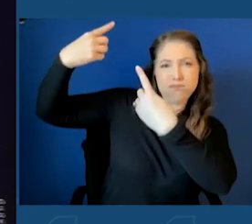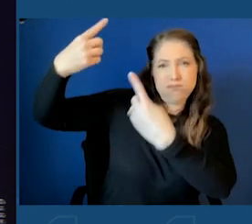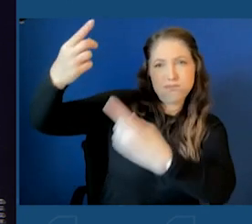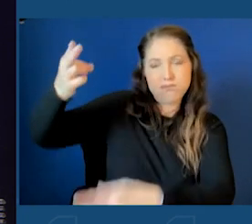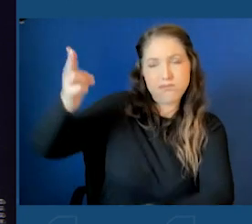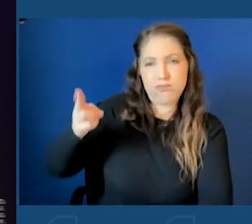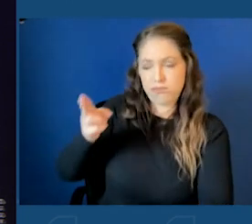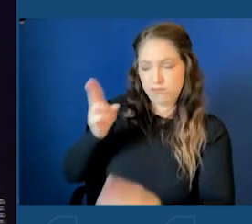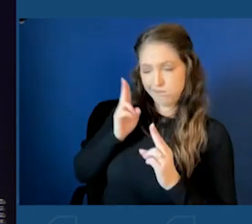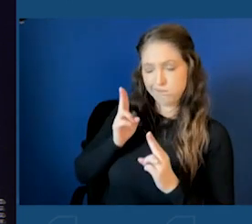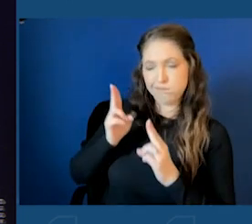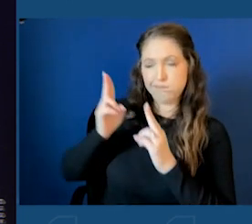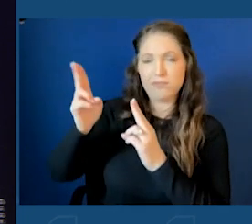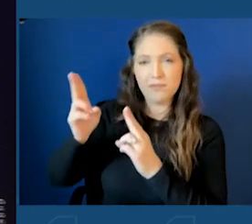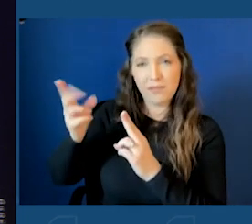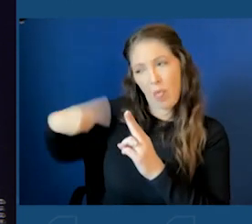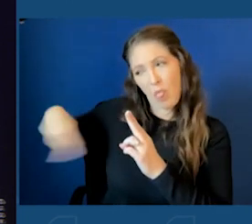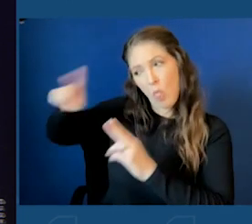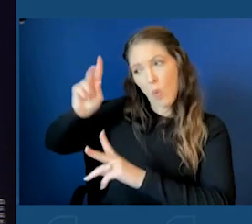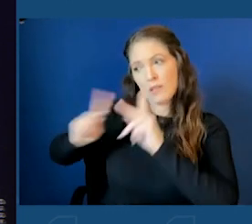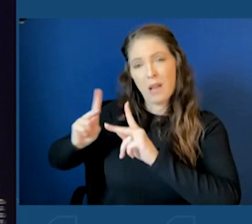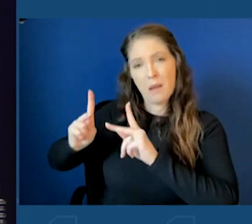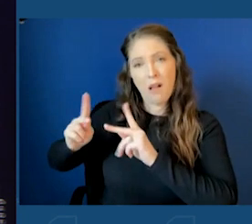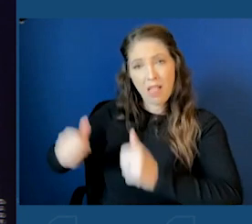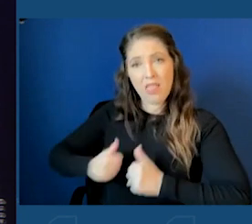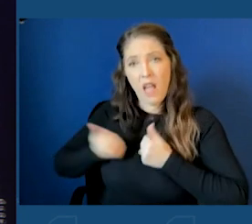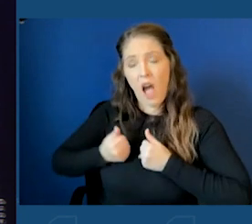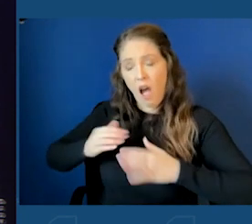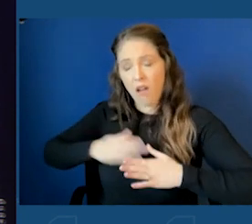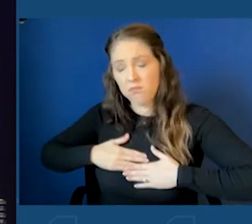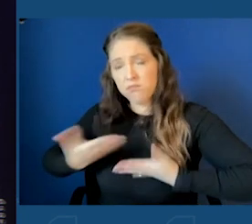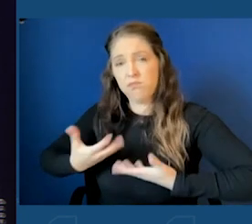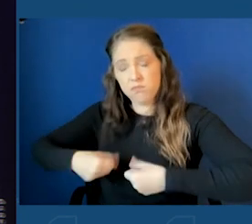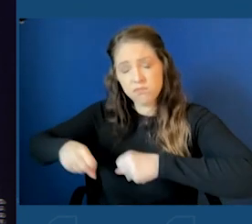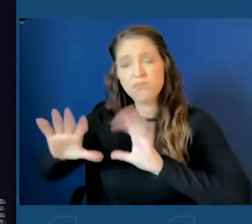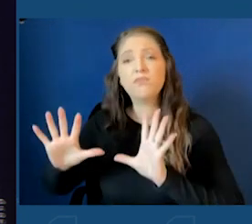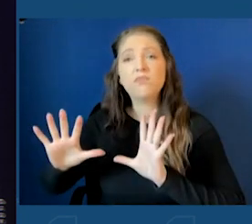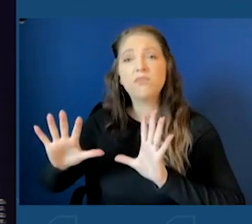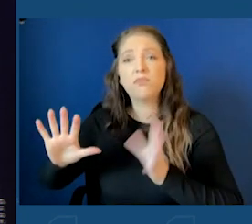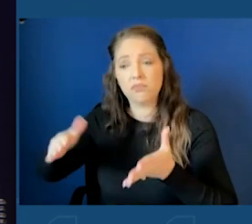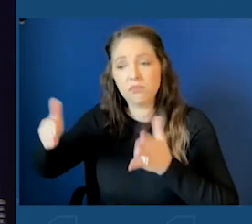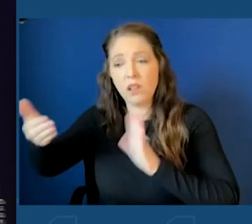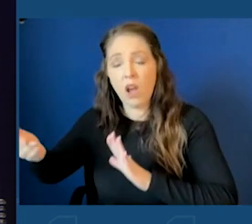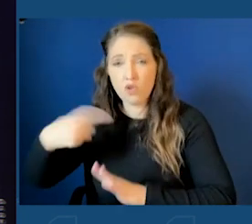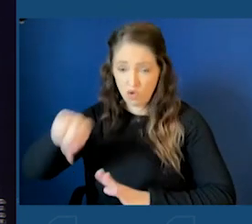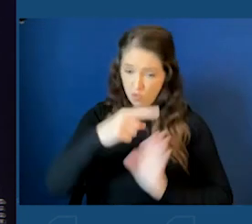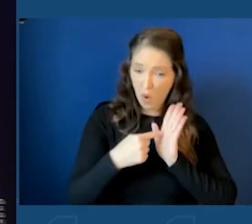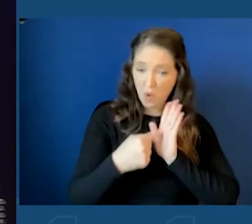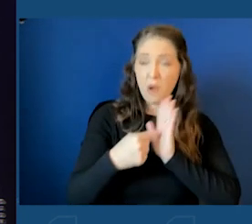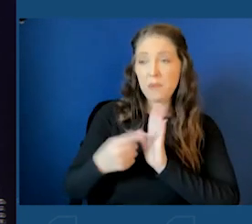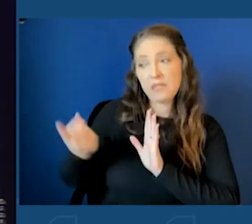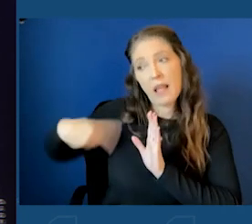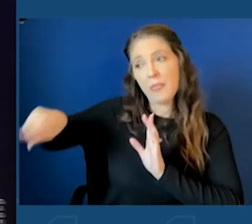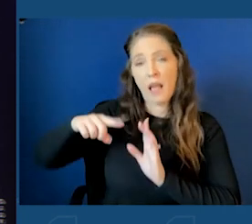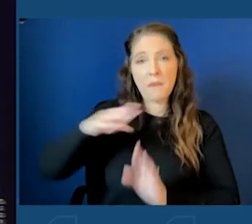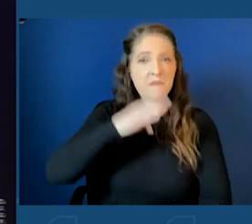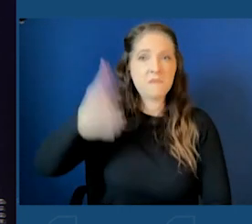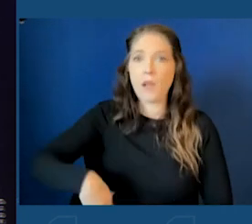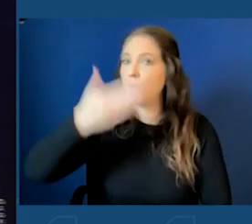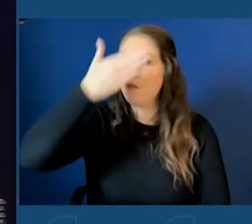and those who sacrificed their lives. You represent all of them every single day you put on your uniform and go to work. Never forget them